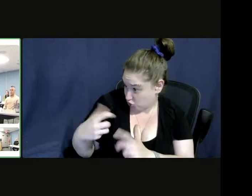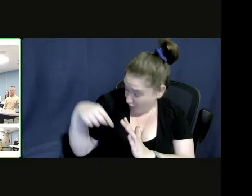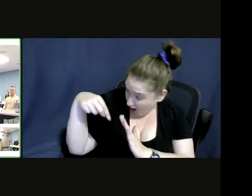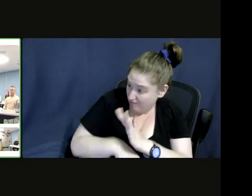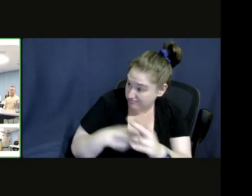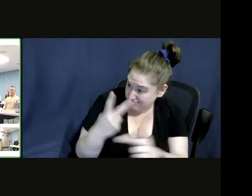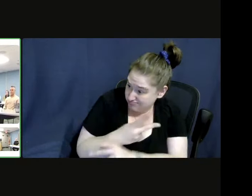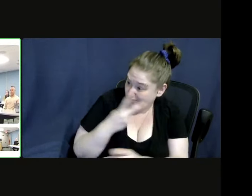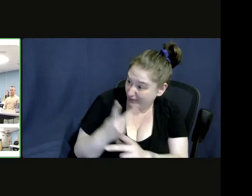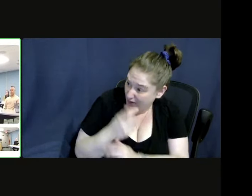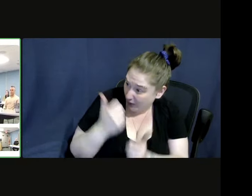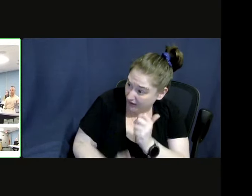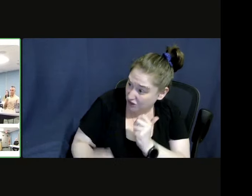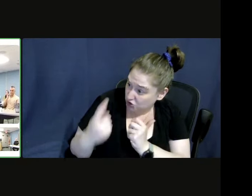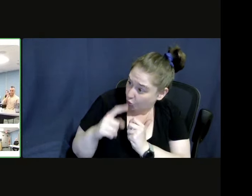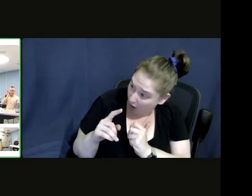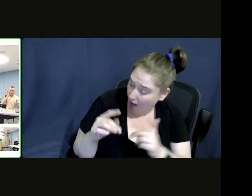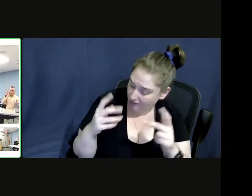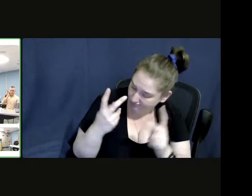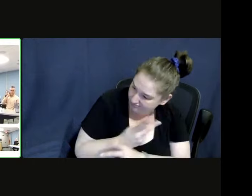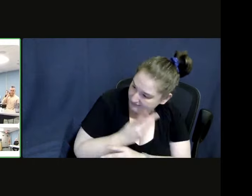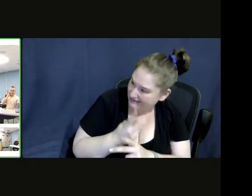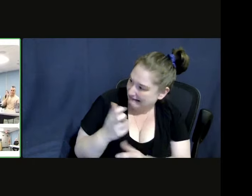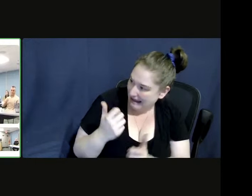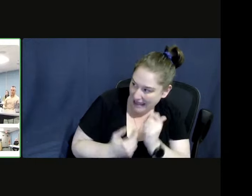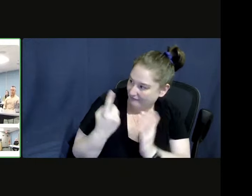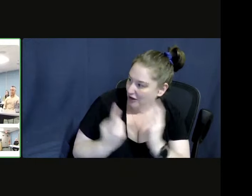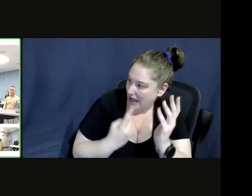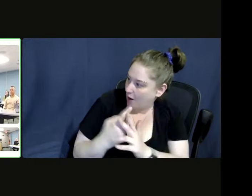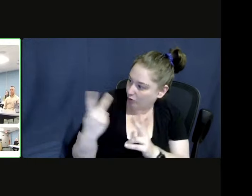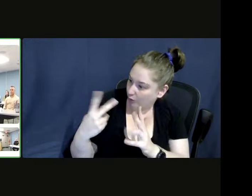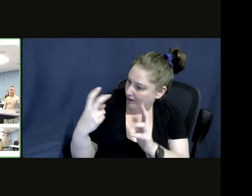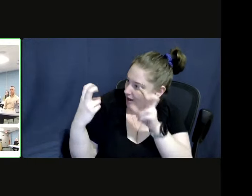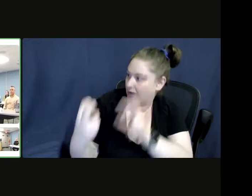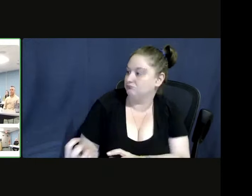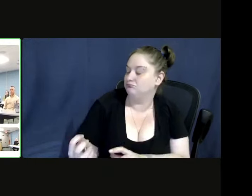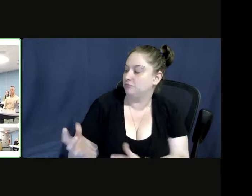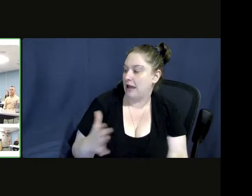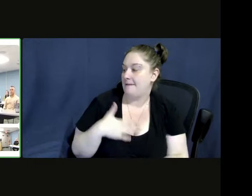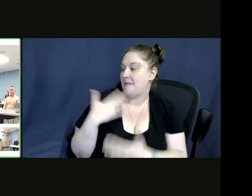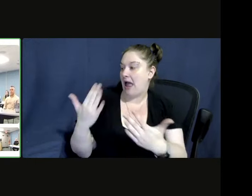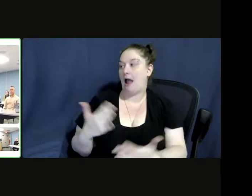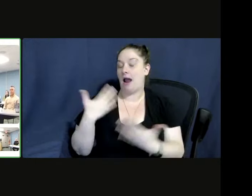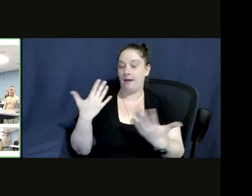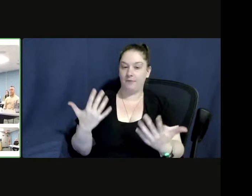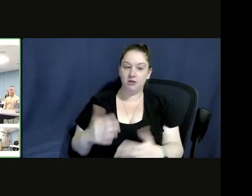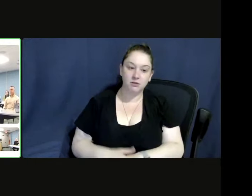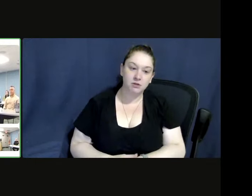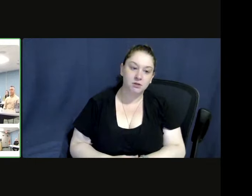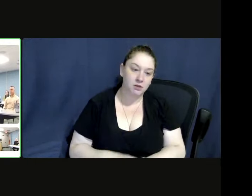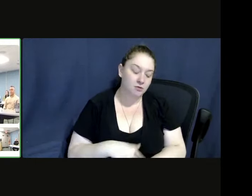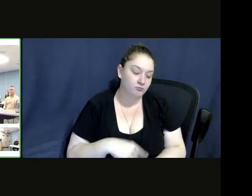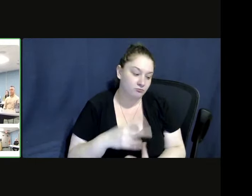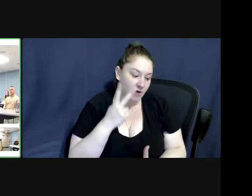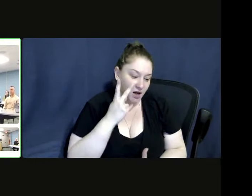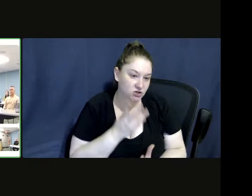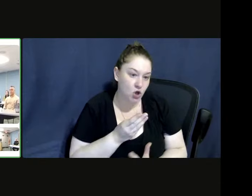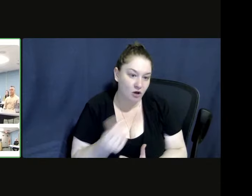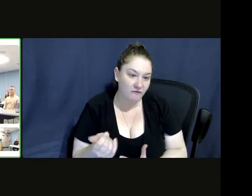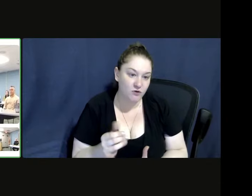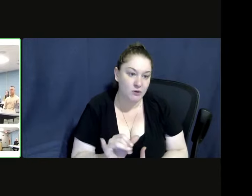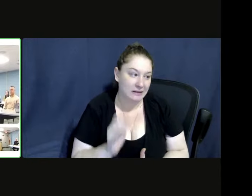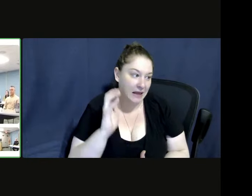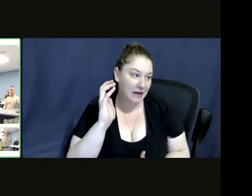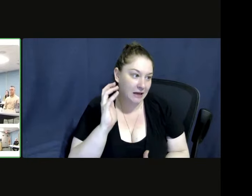of you. I'm willing to set aside hours to do that. Happy to walk through every line. Well, and there were a couple of like radio